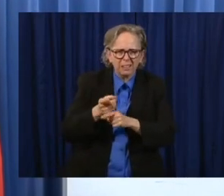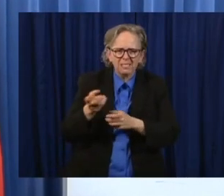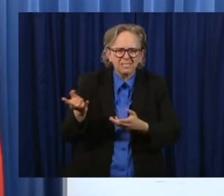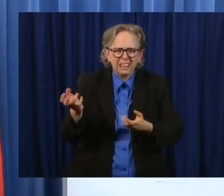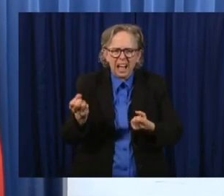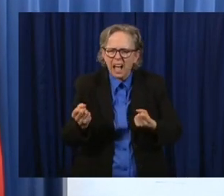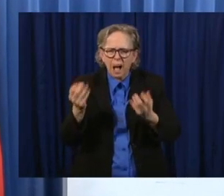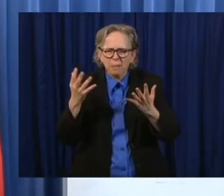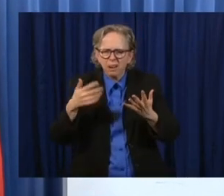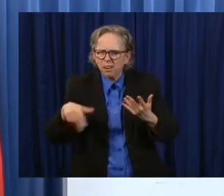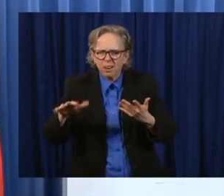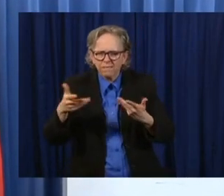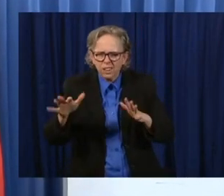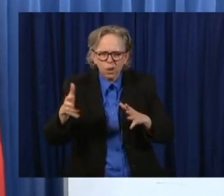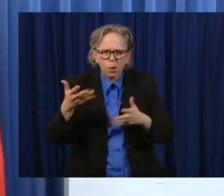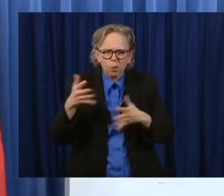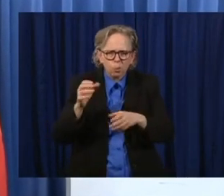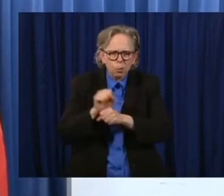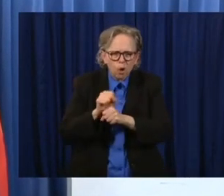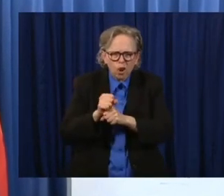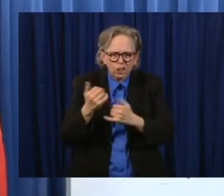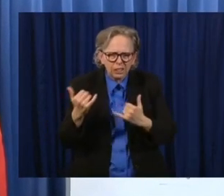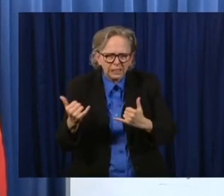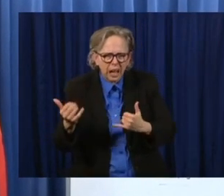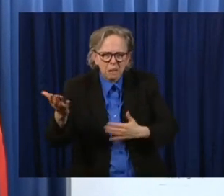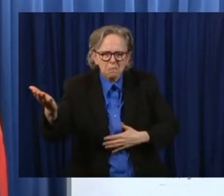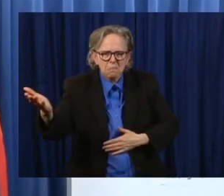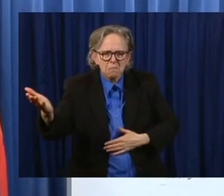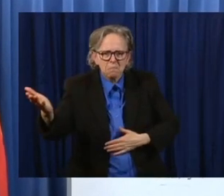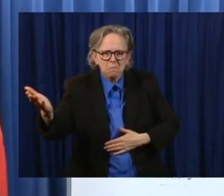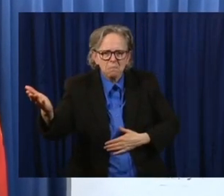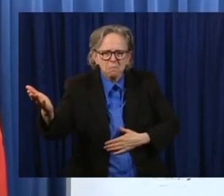people are actually working today towards that?